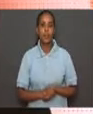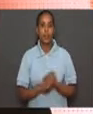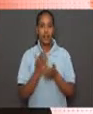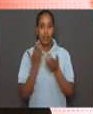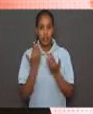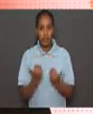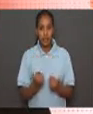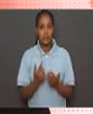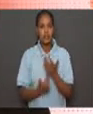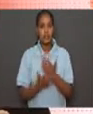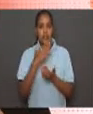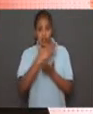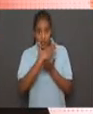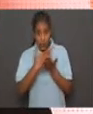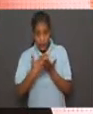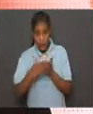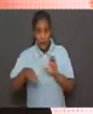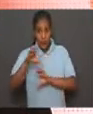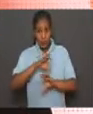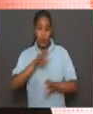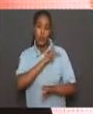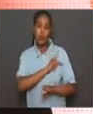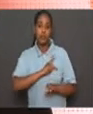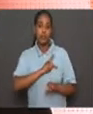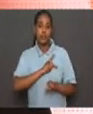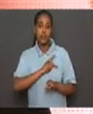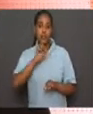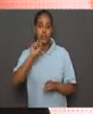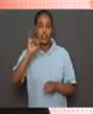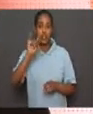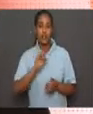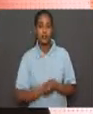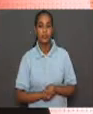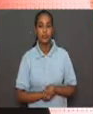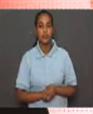Let us discuss some of the chemical properties of silicon.